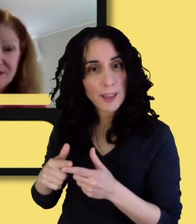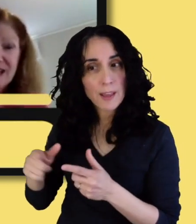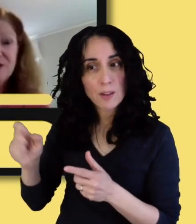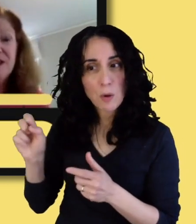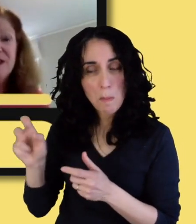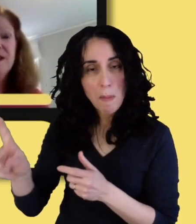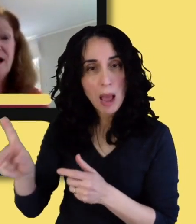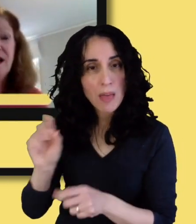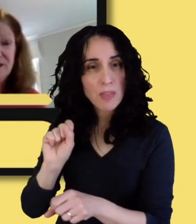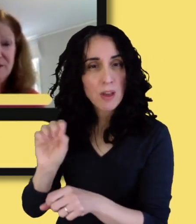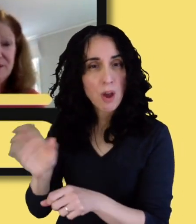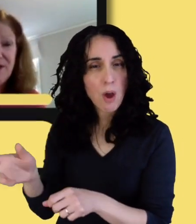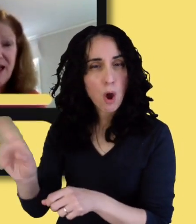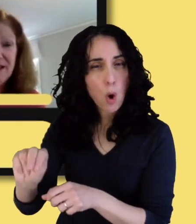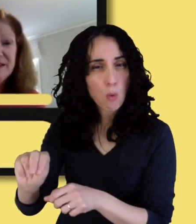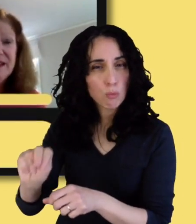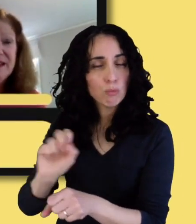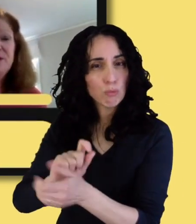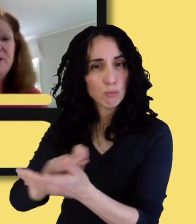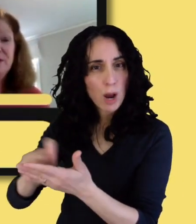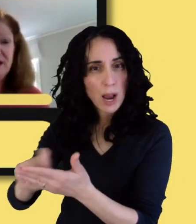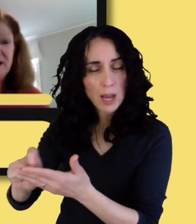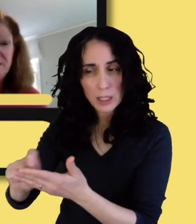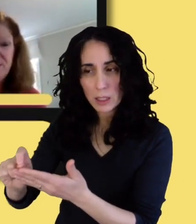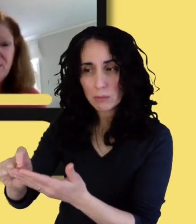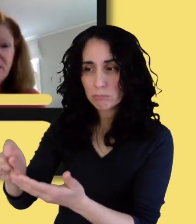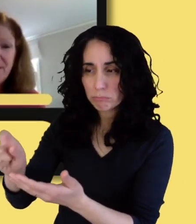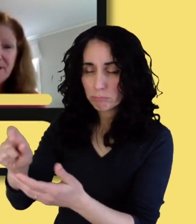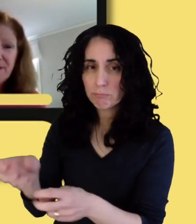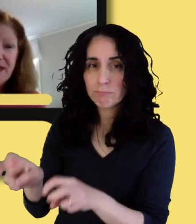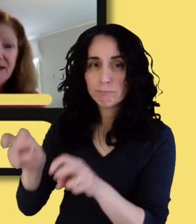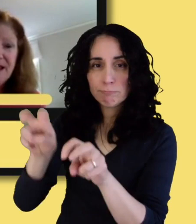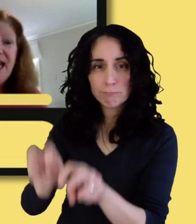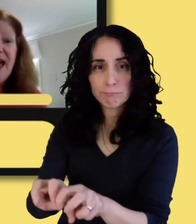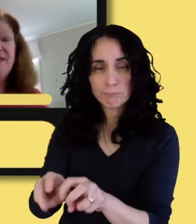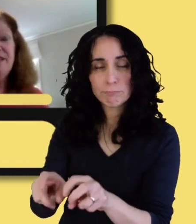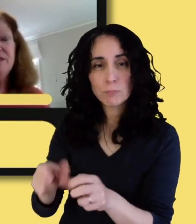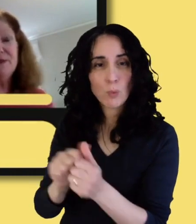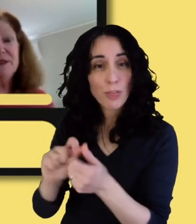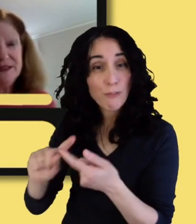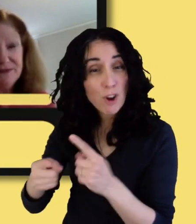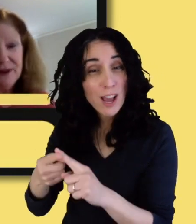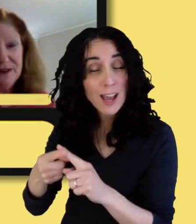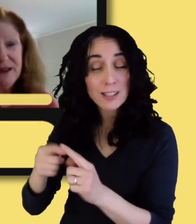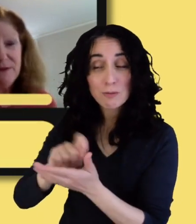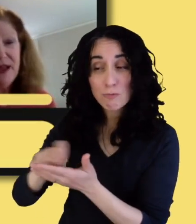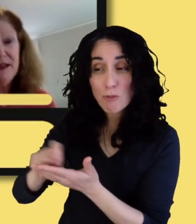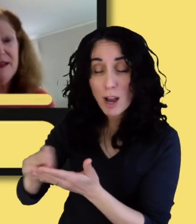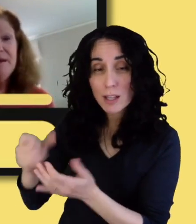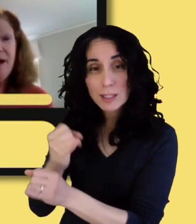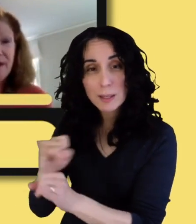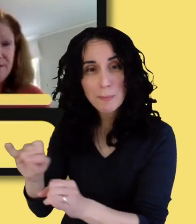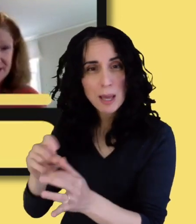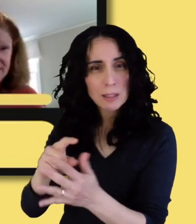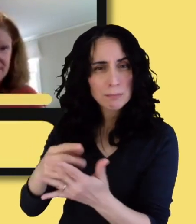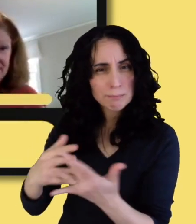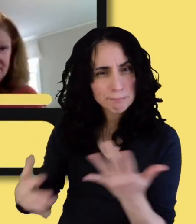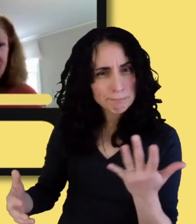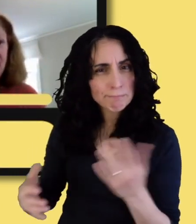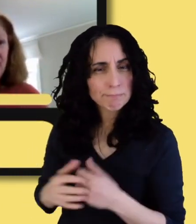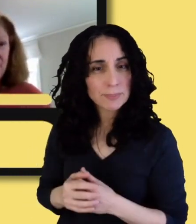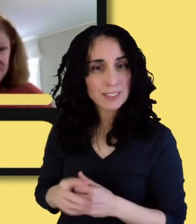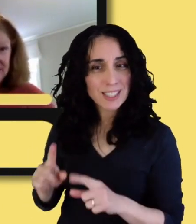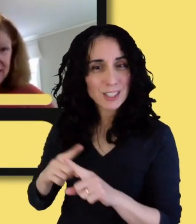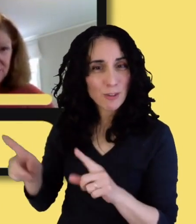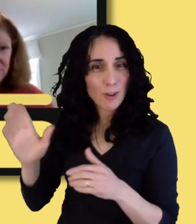little socialization, a visit with a friend. So it's broken up a little bit. And that looks really different than when mom is